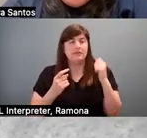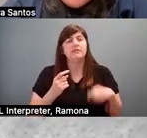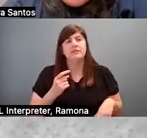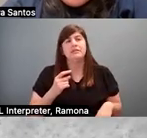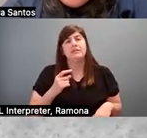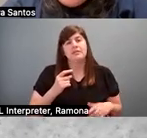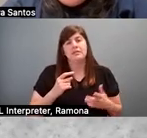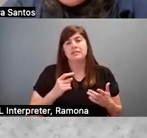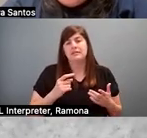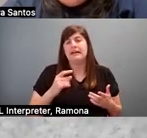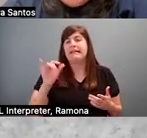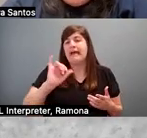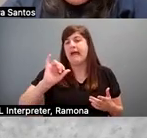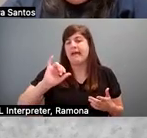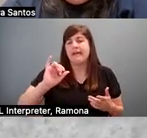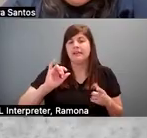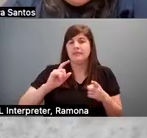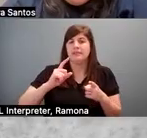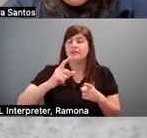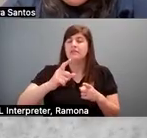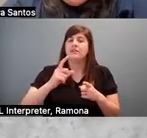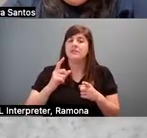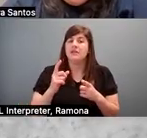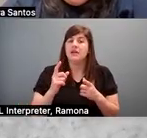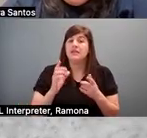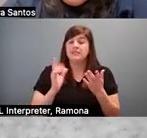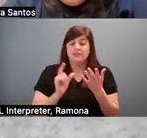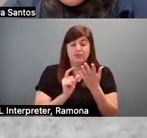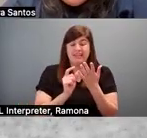not that much bigger than just the smaller part of your pinky.